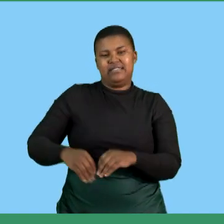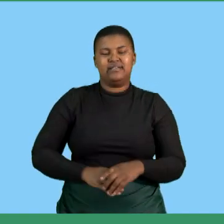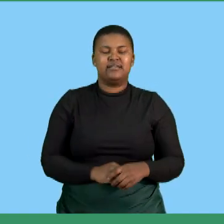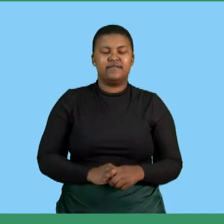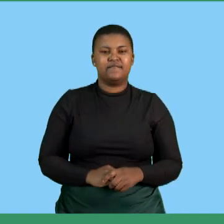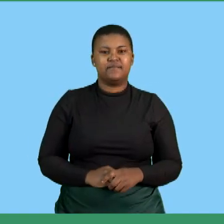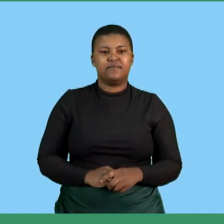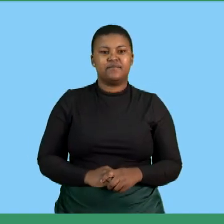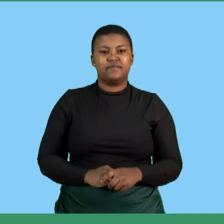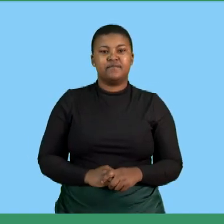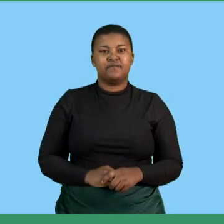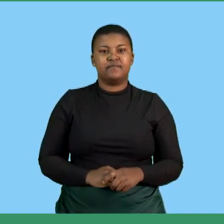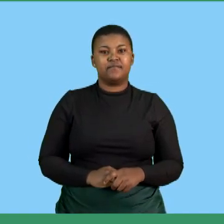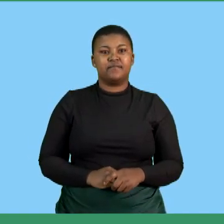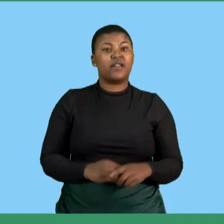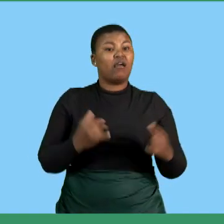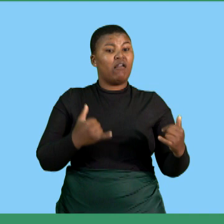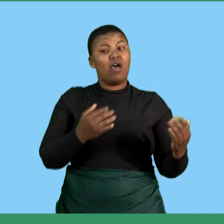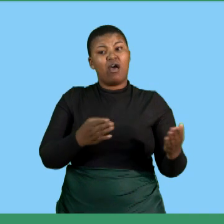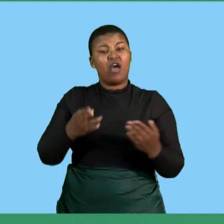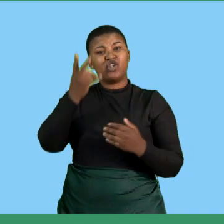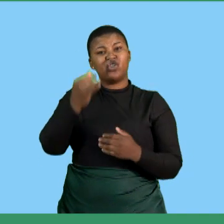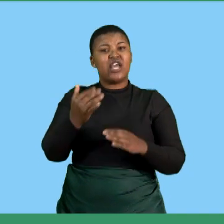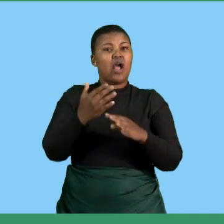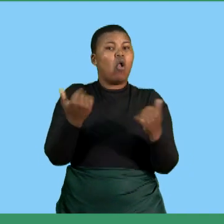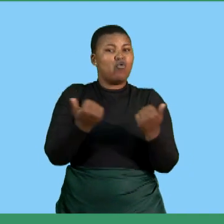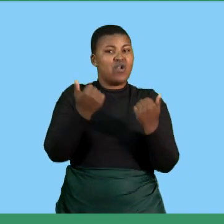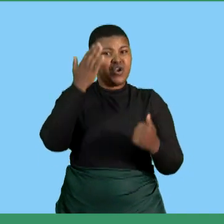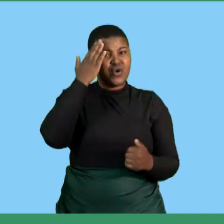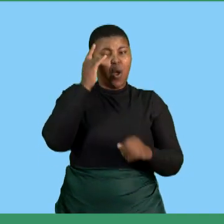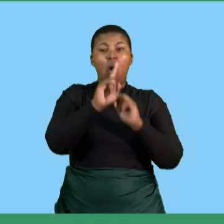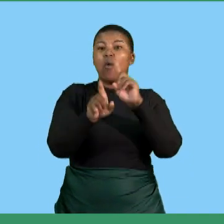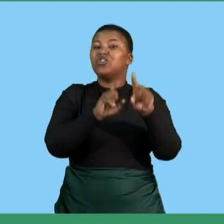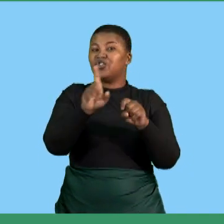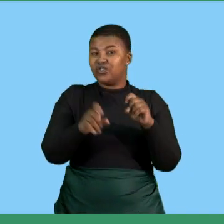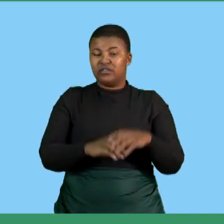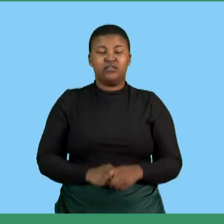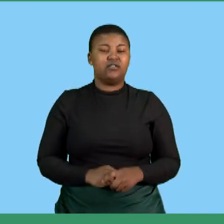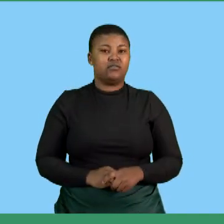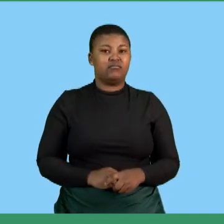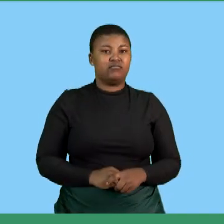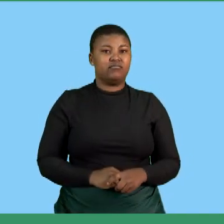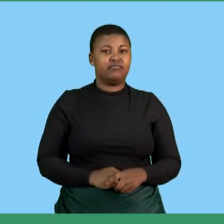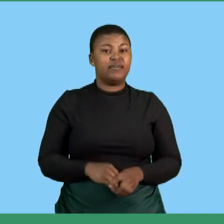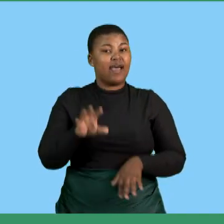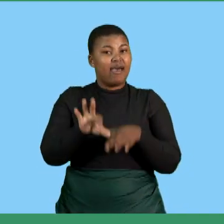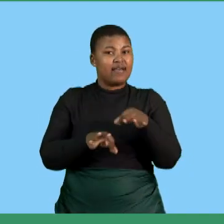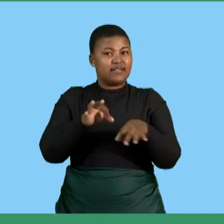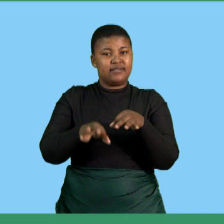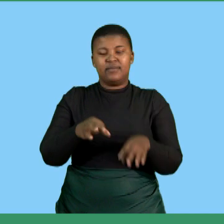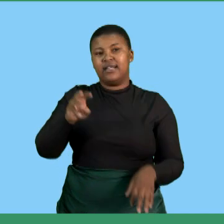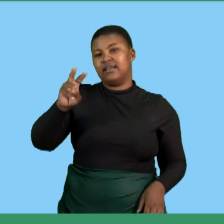course influence the business. So let's take a look at a few pre-knowledge practice questions. The first, of